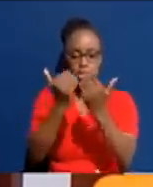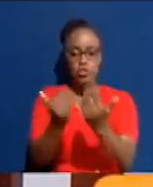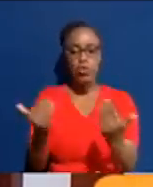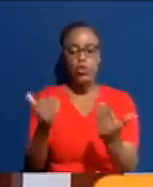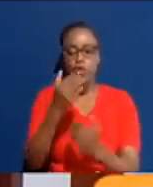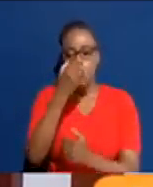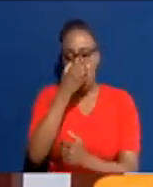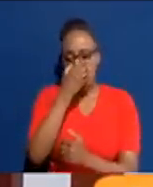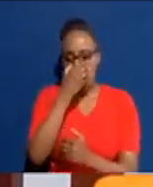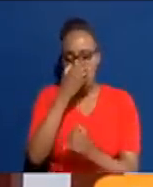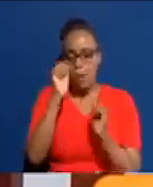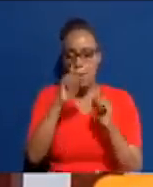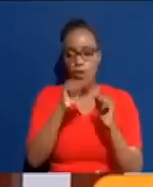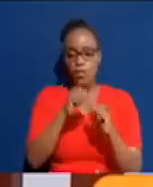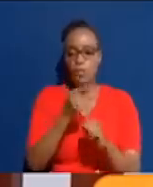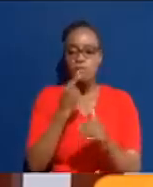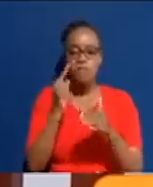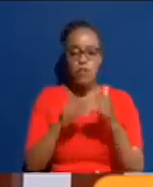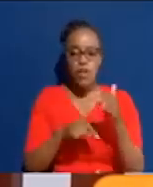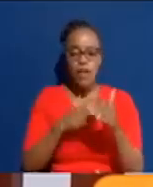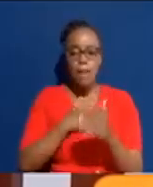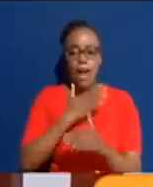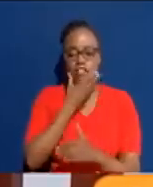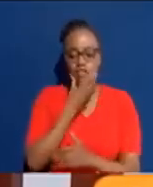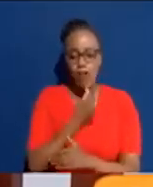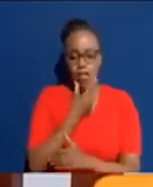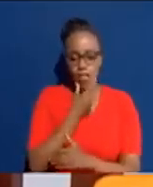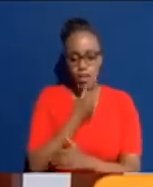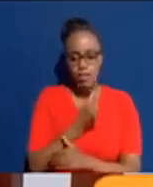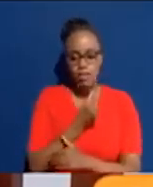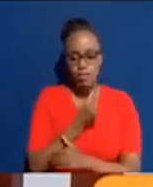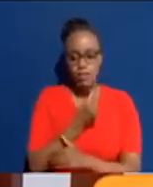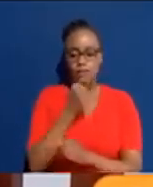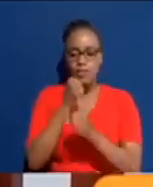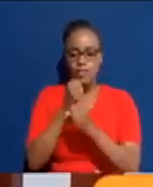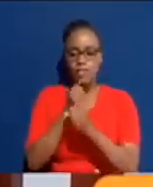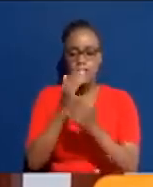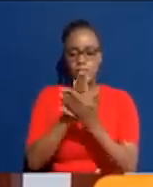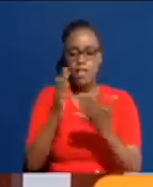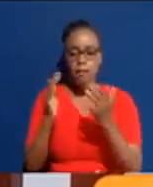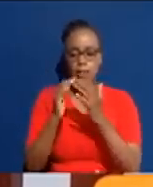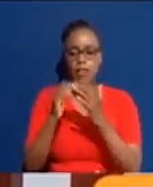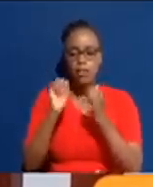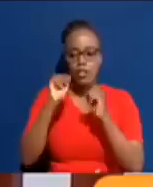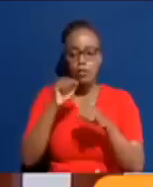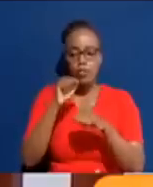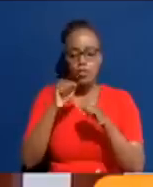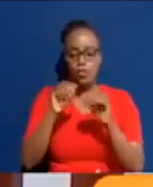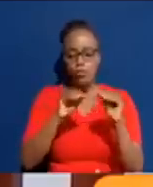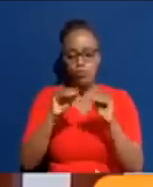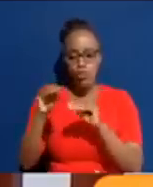of Ruto can be able to say, my dad did something to get this